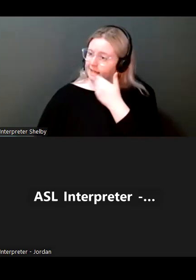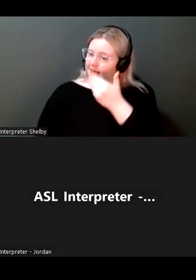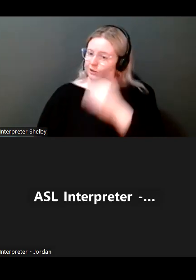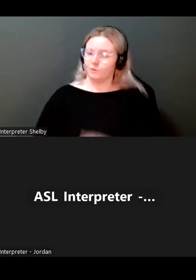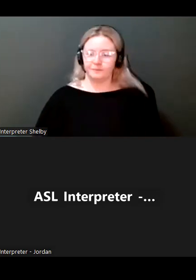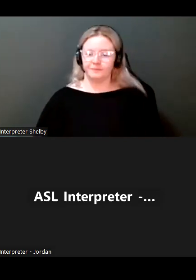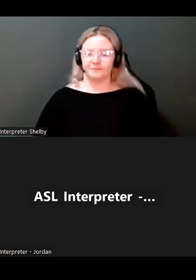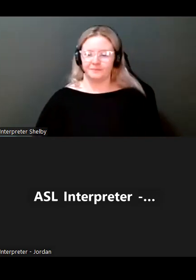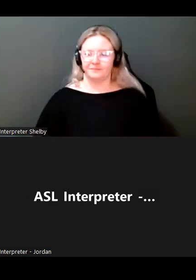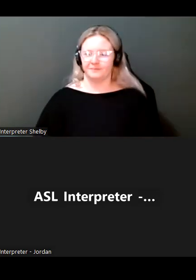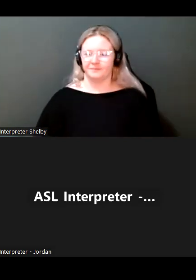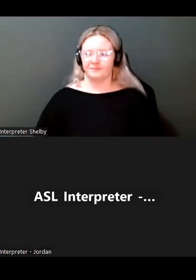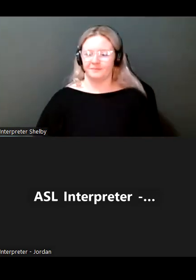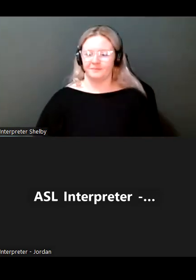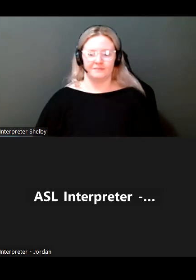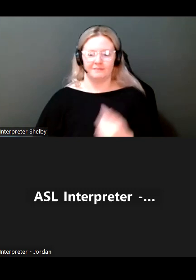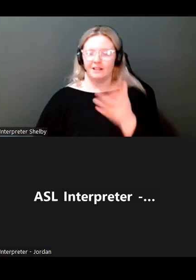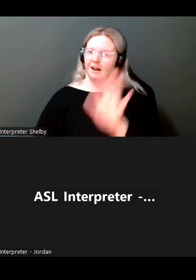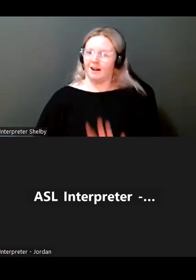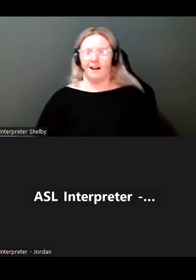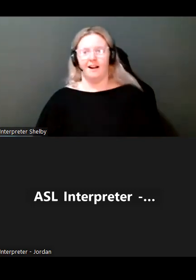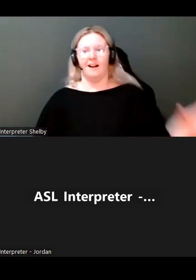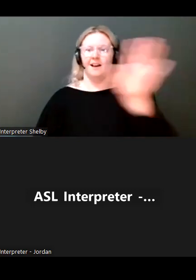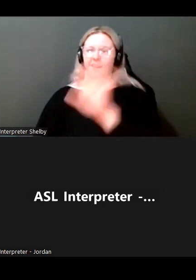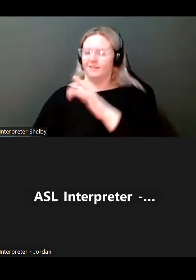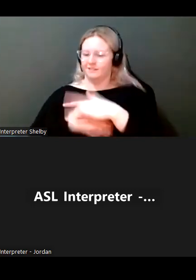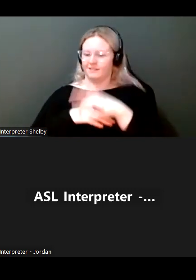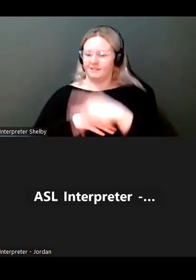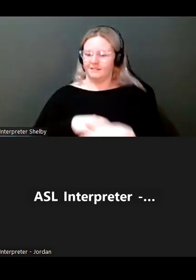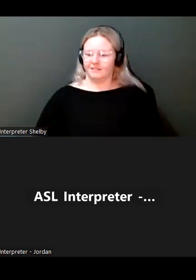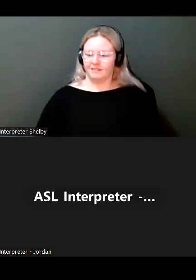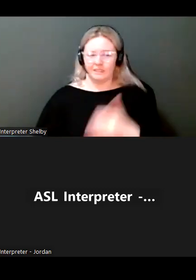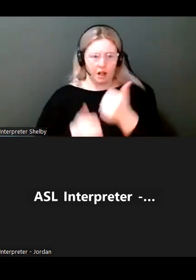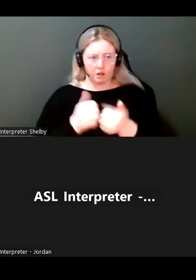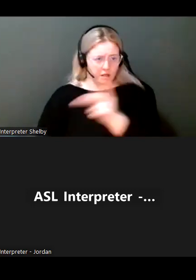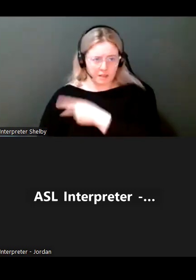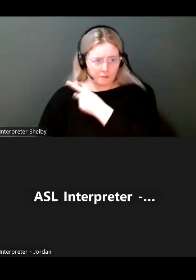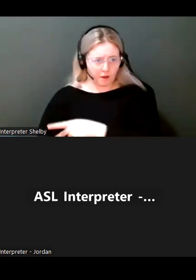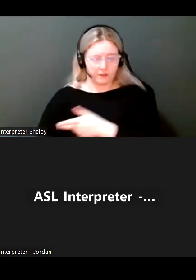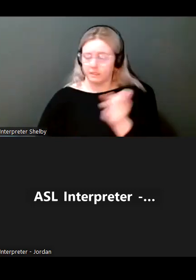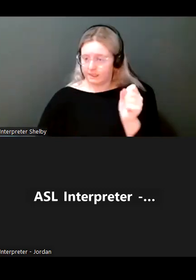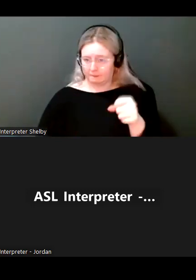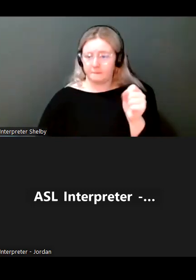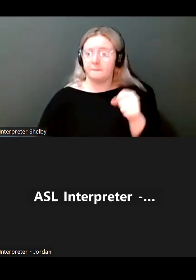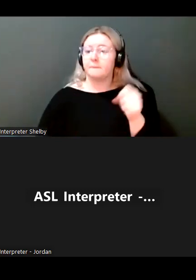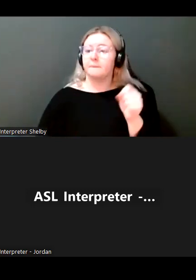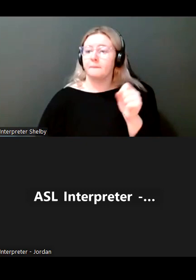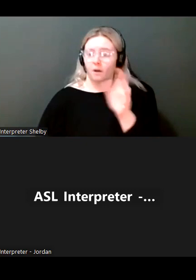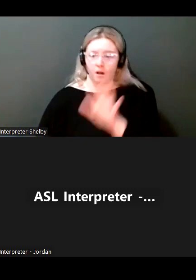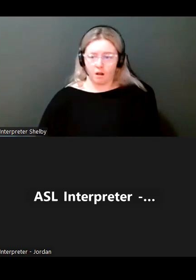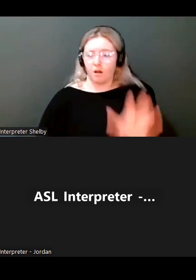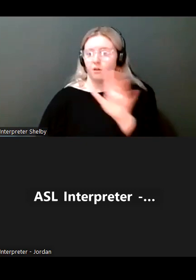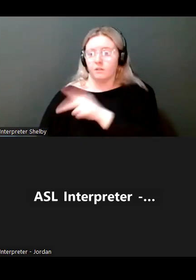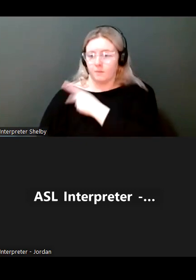much. And everywhere else in between. What, everywhere in the province? Yeah, actually everywhere in the